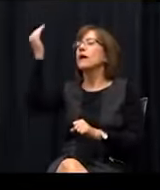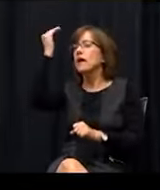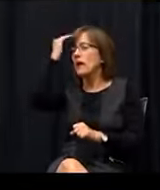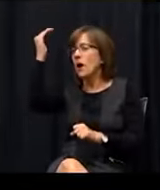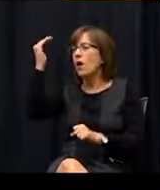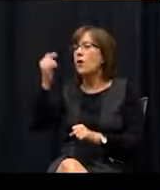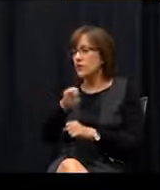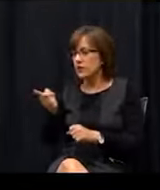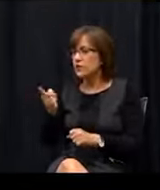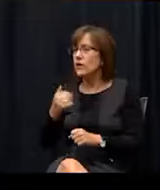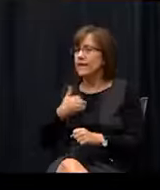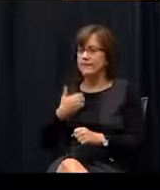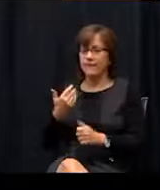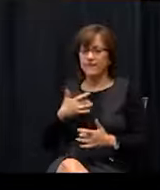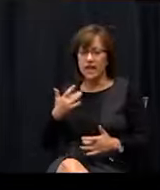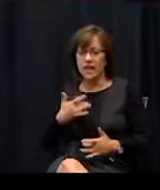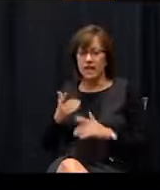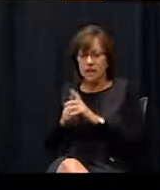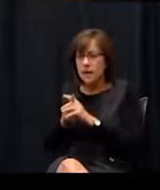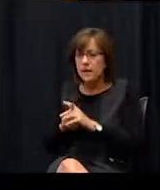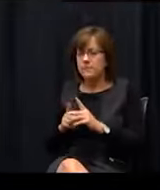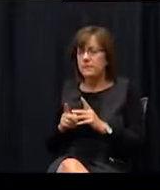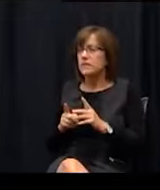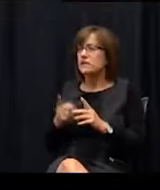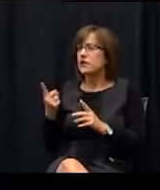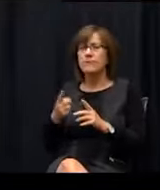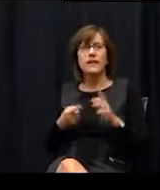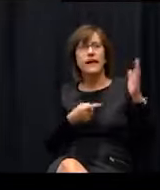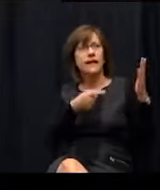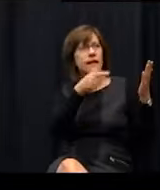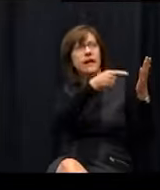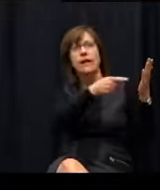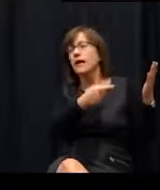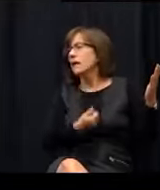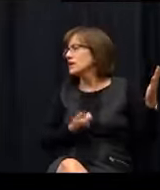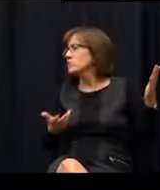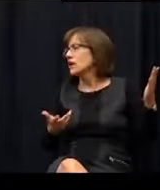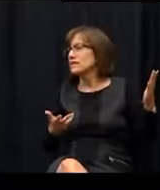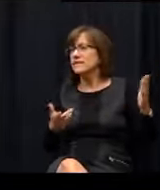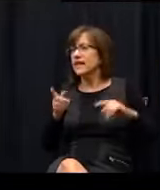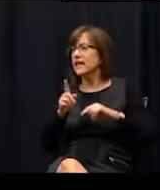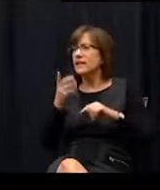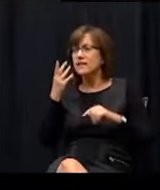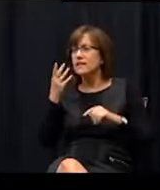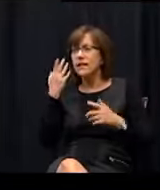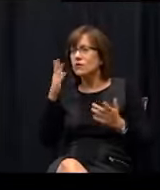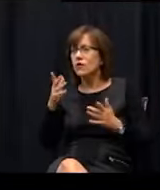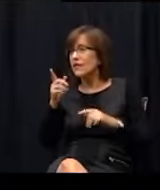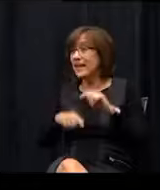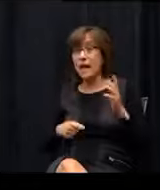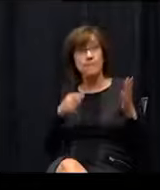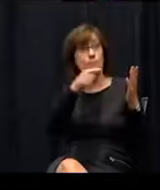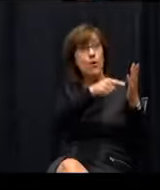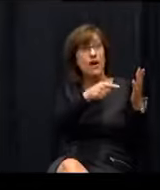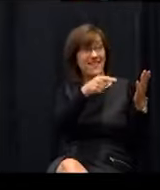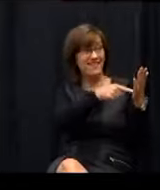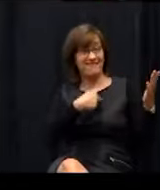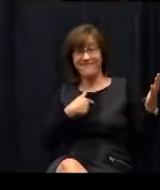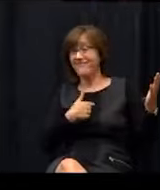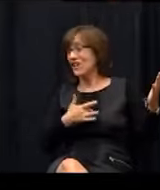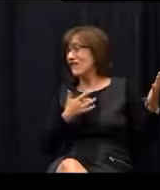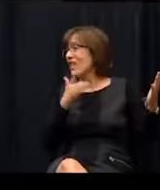are out there, that there's something that they can use to express their feelings. So if they can't point, maybe there's something else that